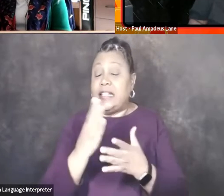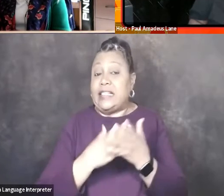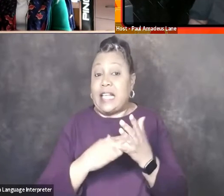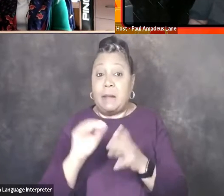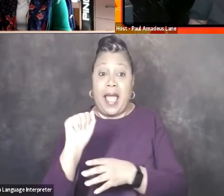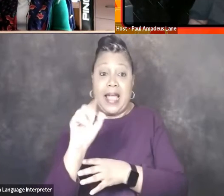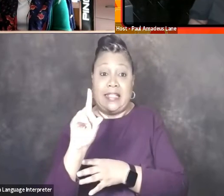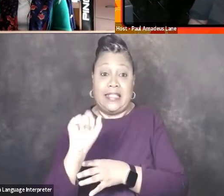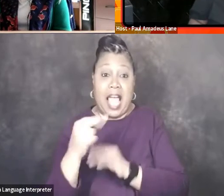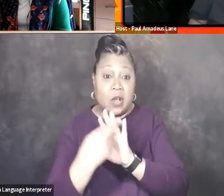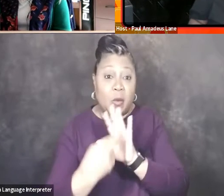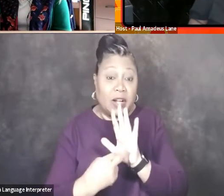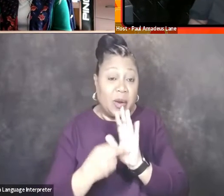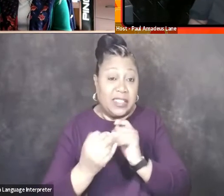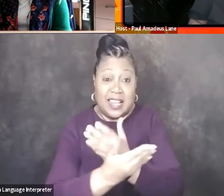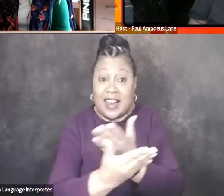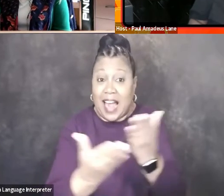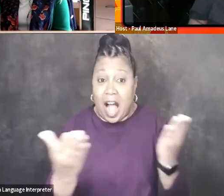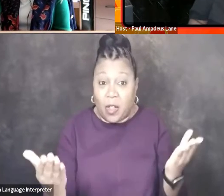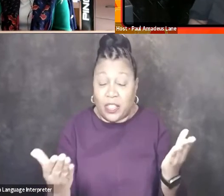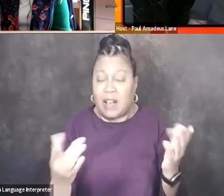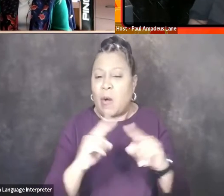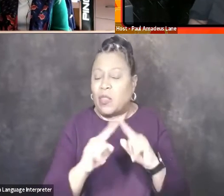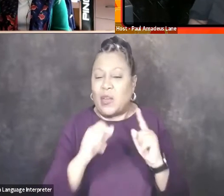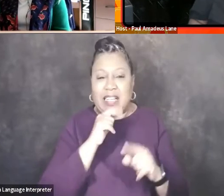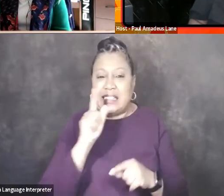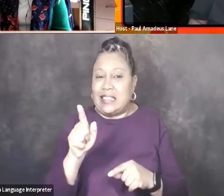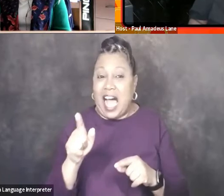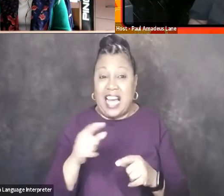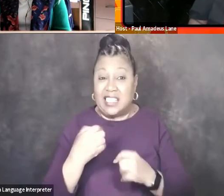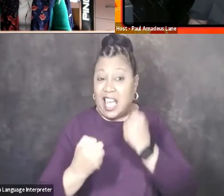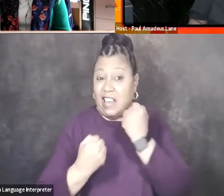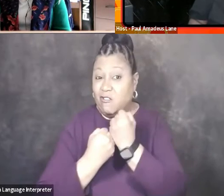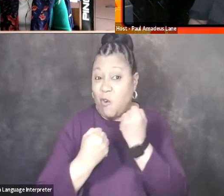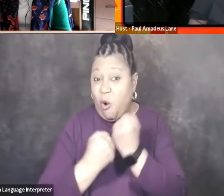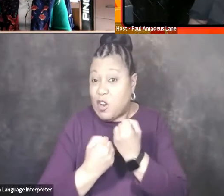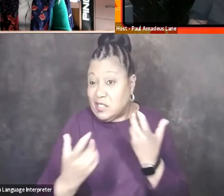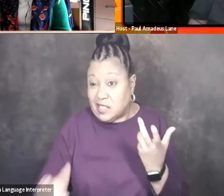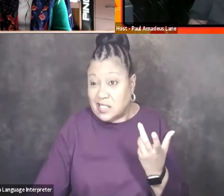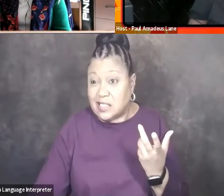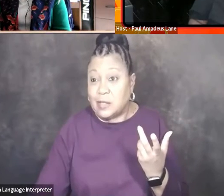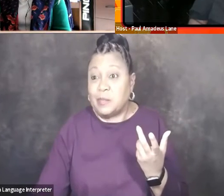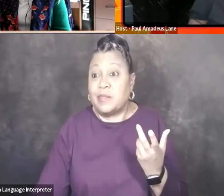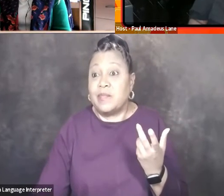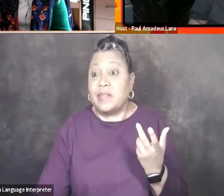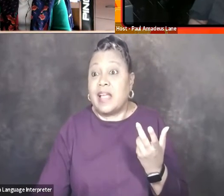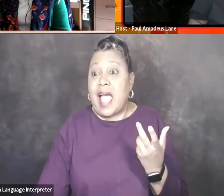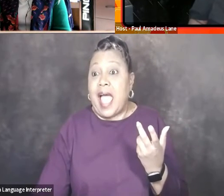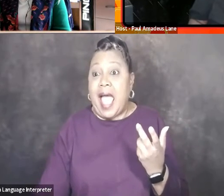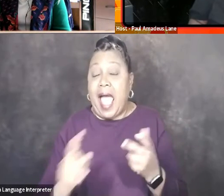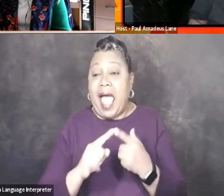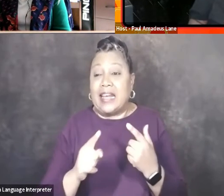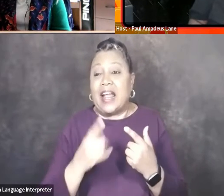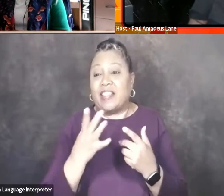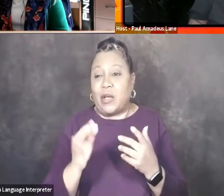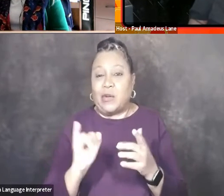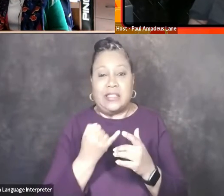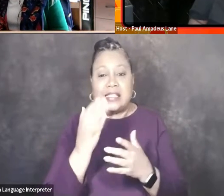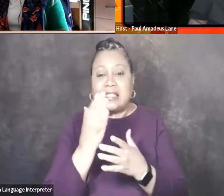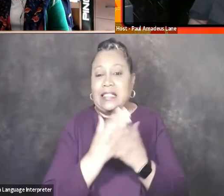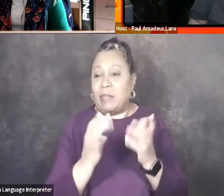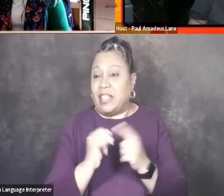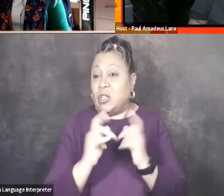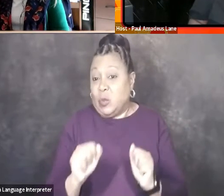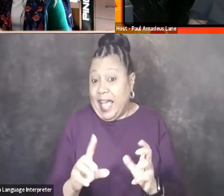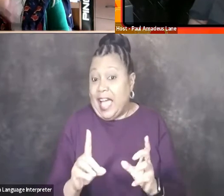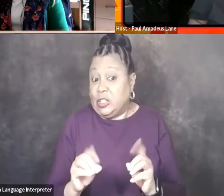ADA regulations that are out there, although they are not enforced. And there are just some things you